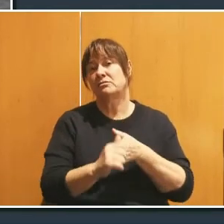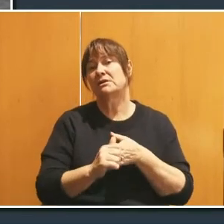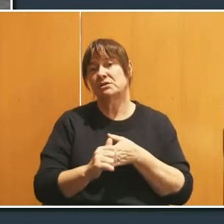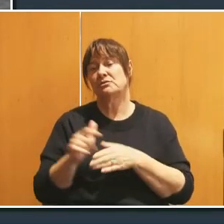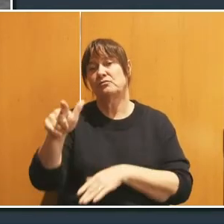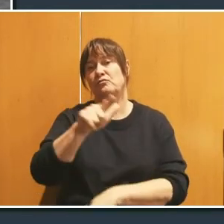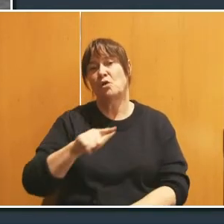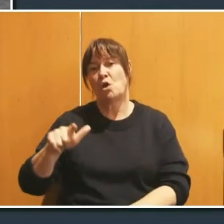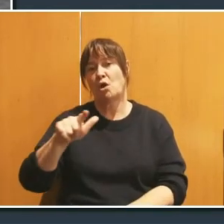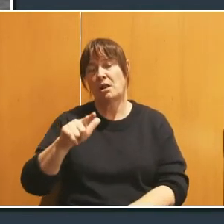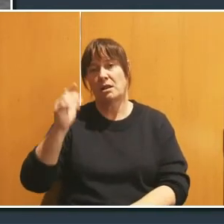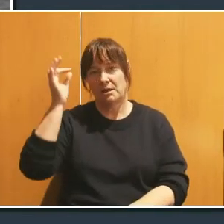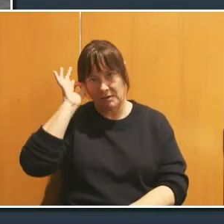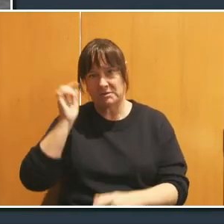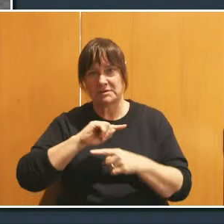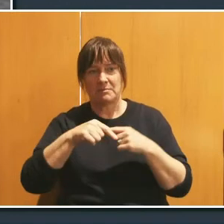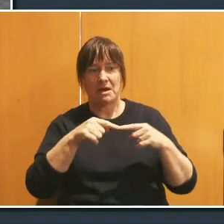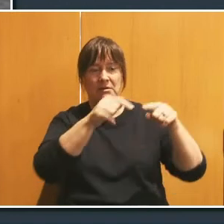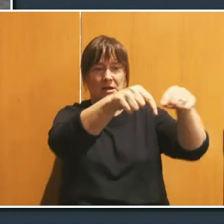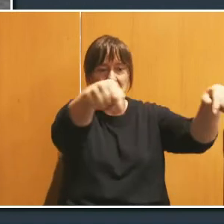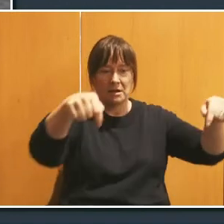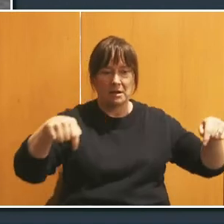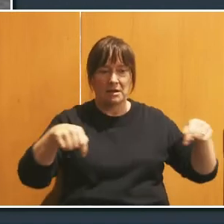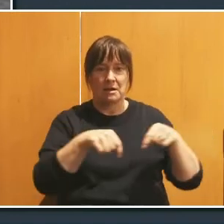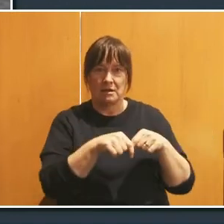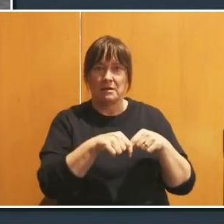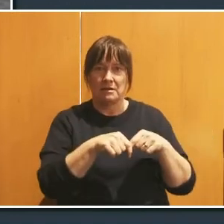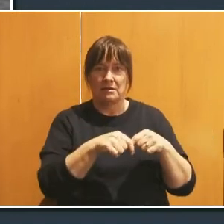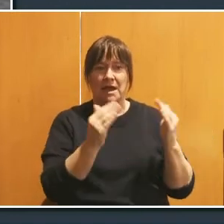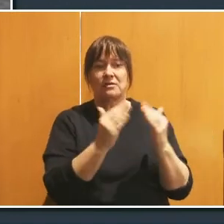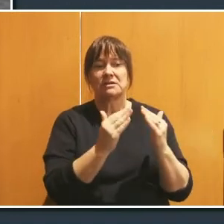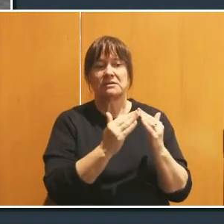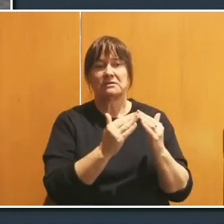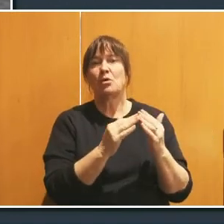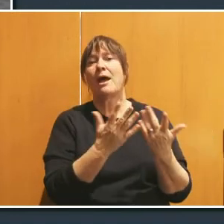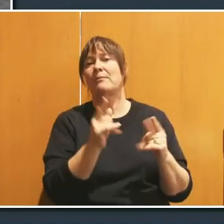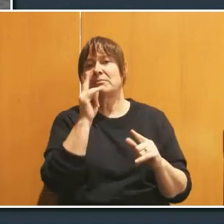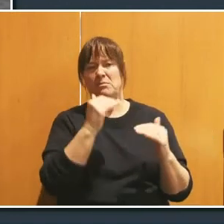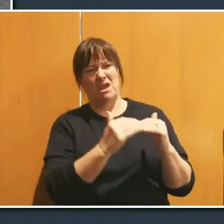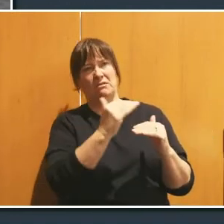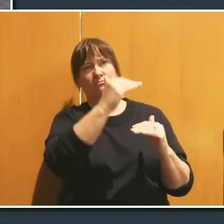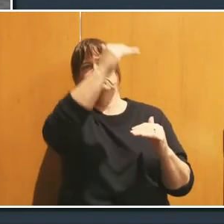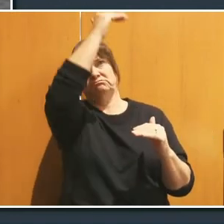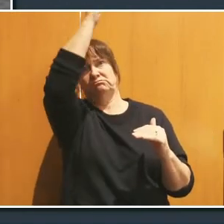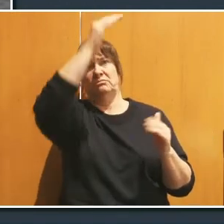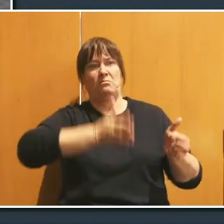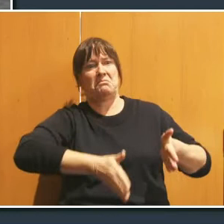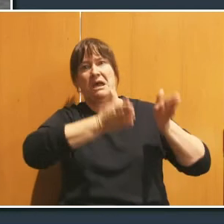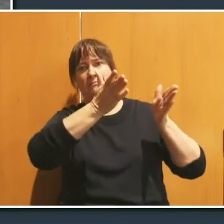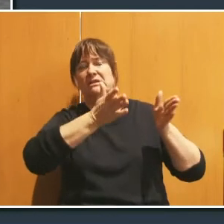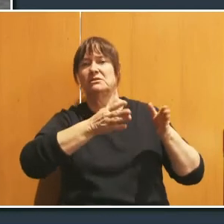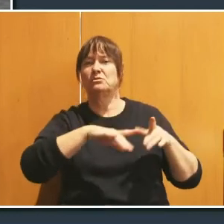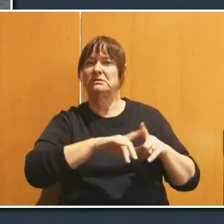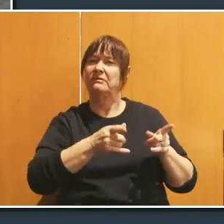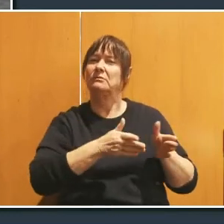about subdivisions, which include, multi-unit dwellings and multiple stories and things like that. So that's certainly